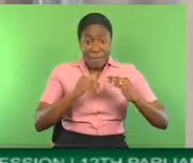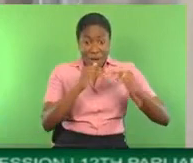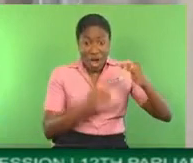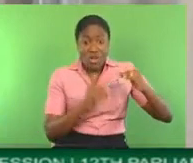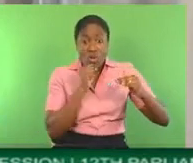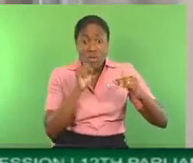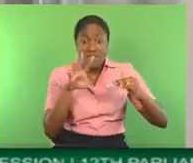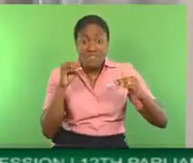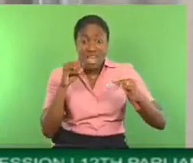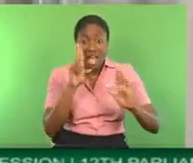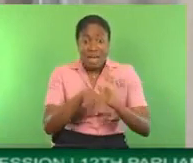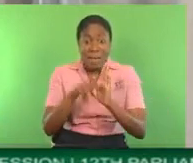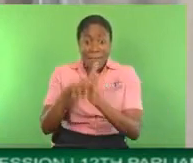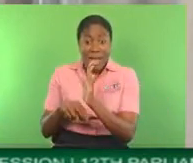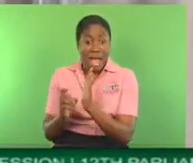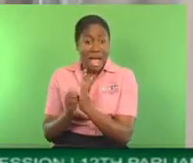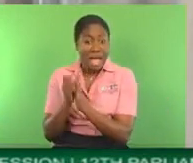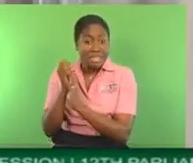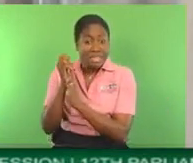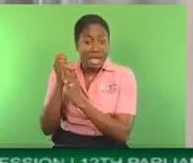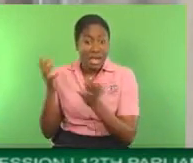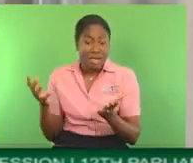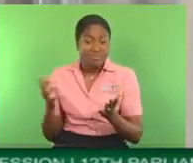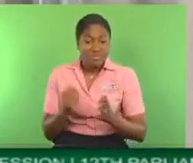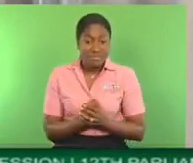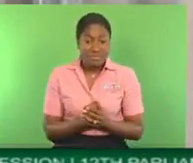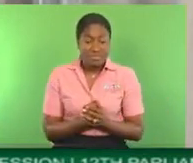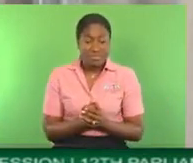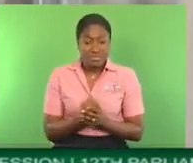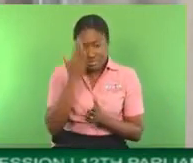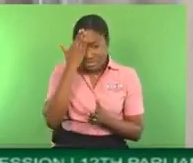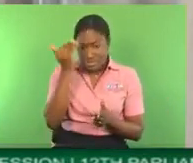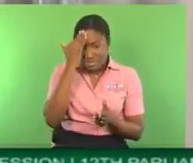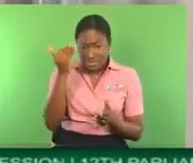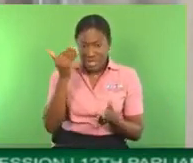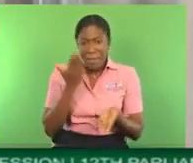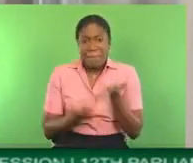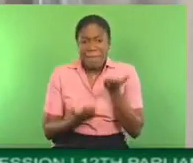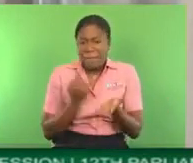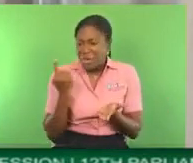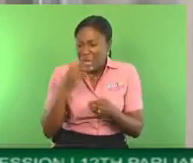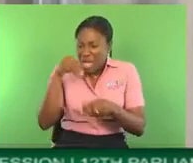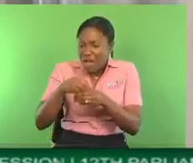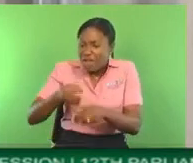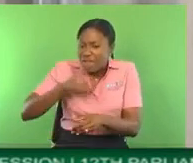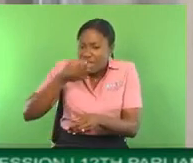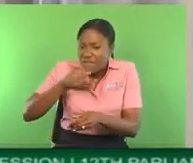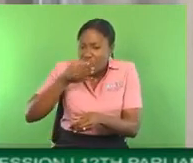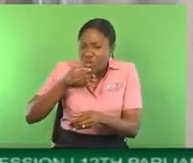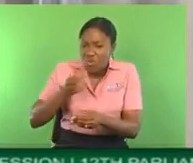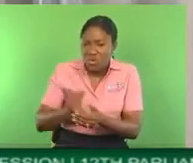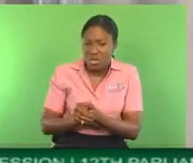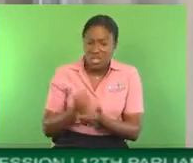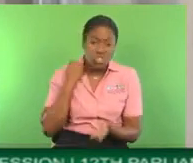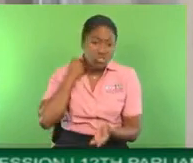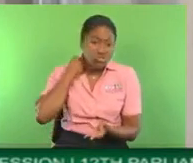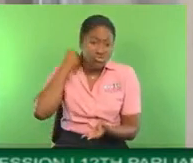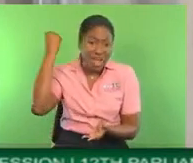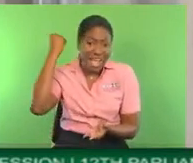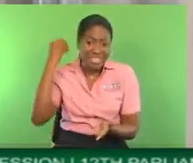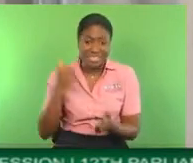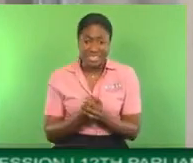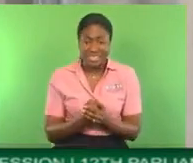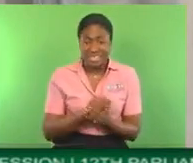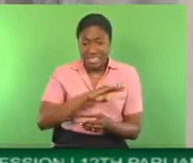dying, they're getting cancers. So the thing is, it has to do with chemicals in our food. It has to do with stress and other